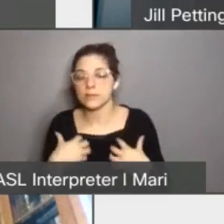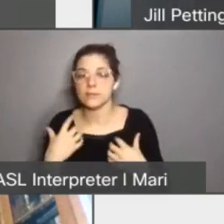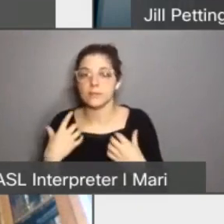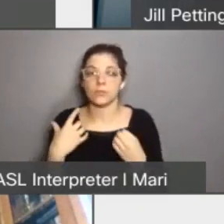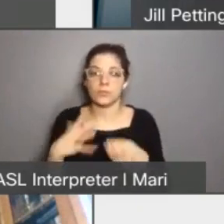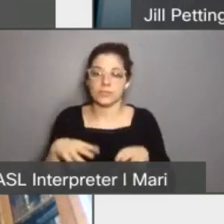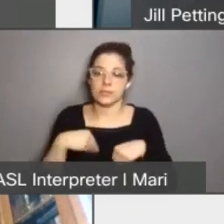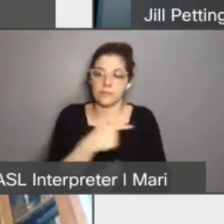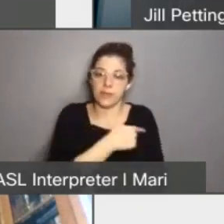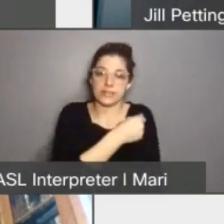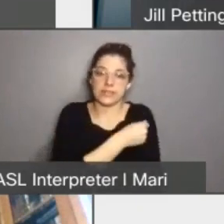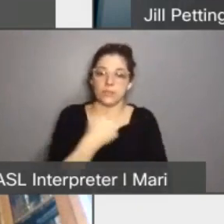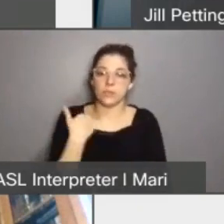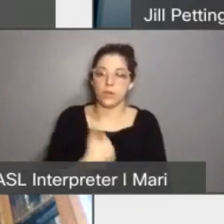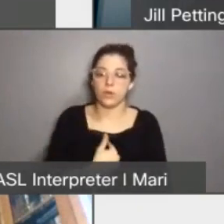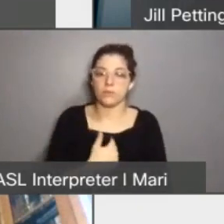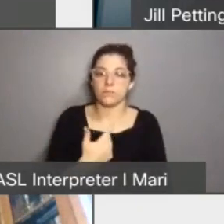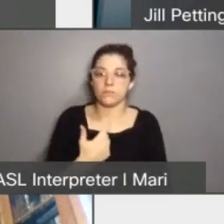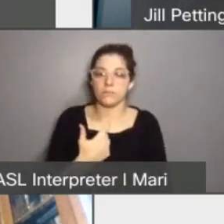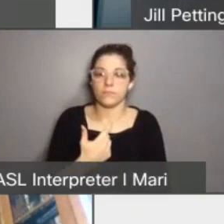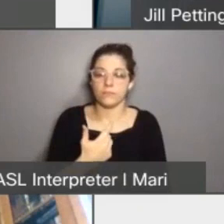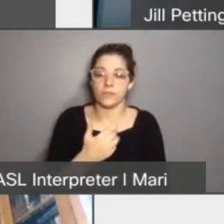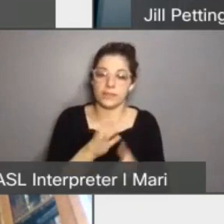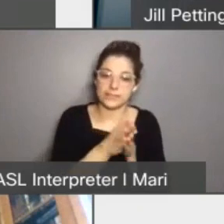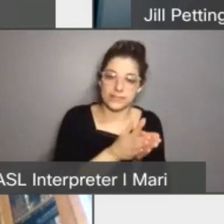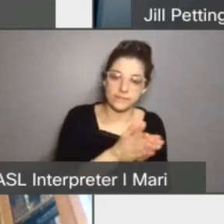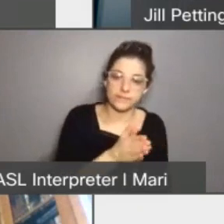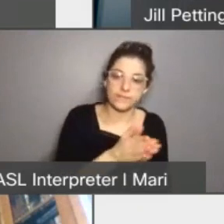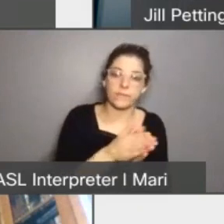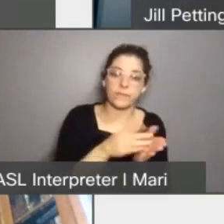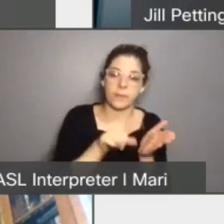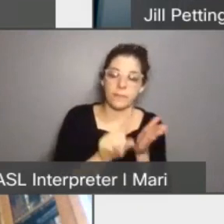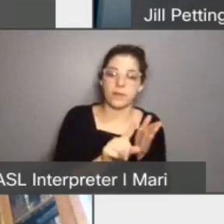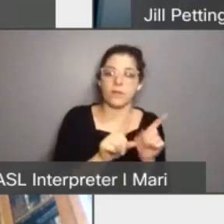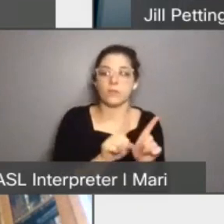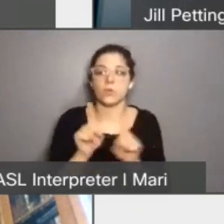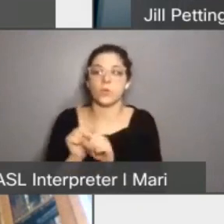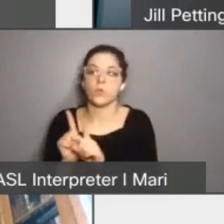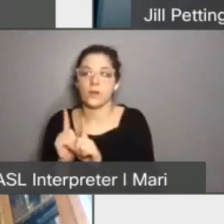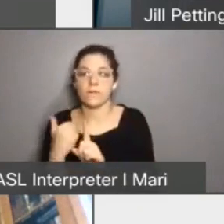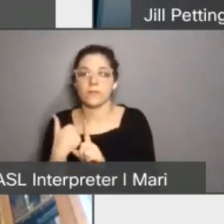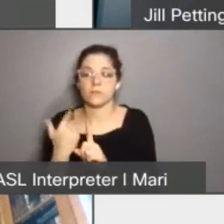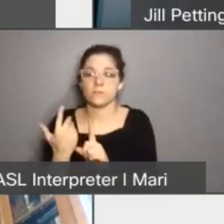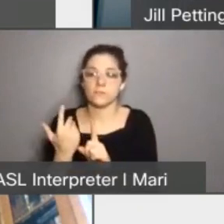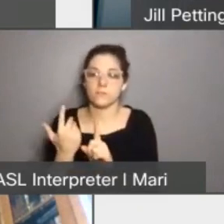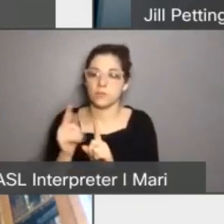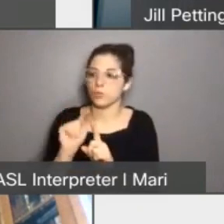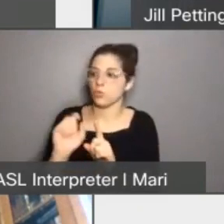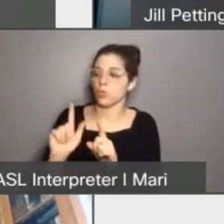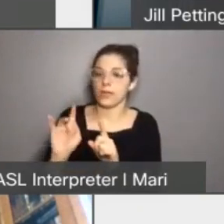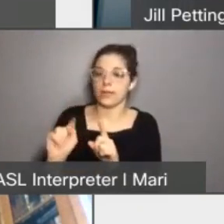accept the vaccine, and we are, in addition to the incentive payment, also have a whole toolkit